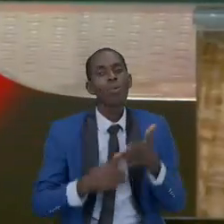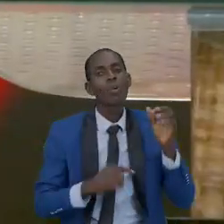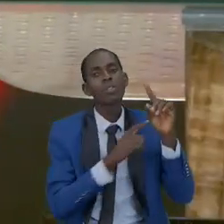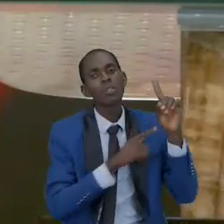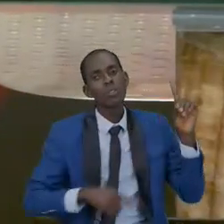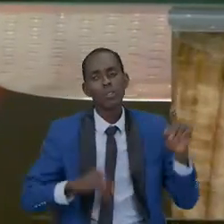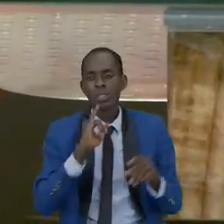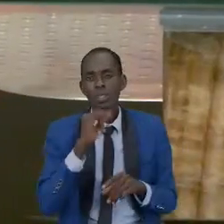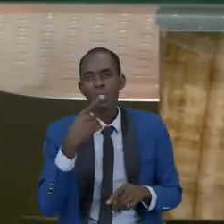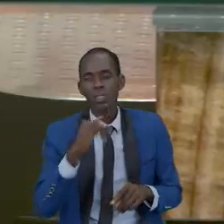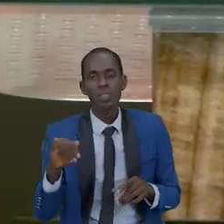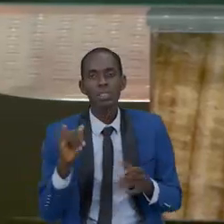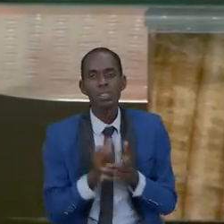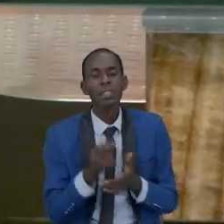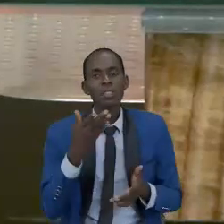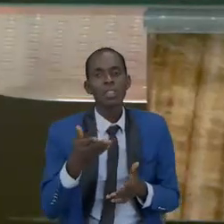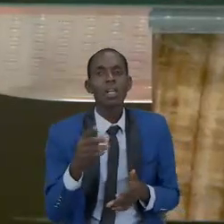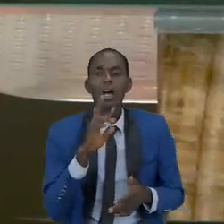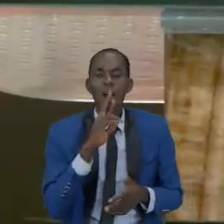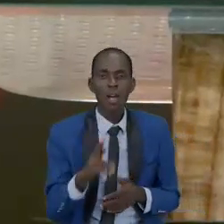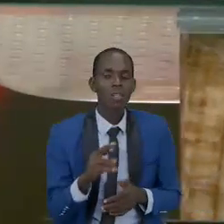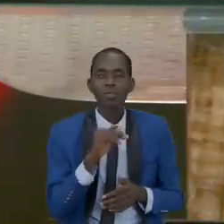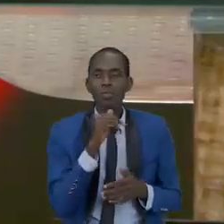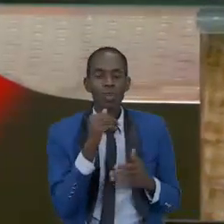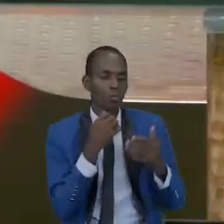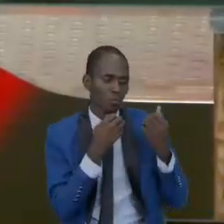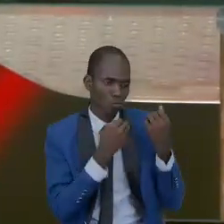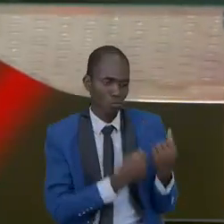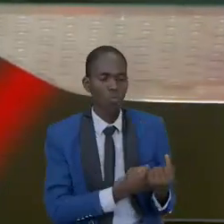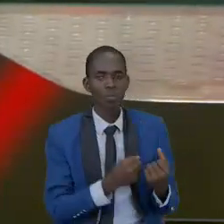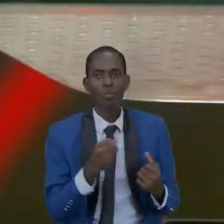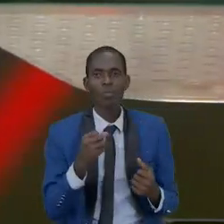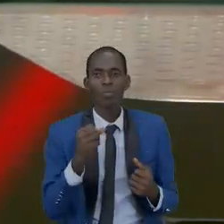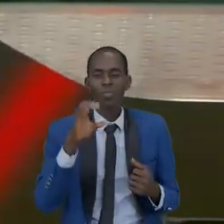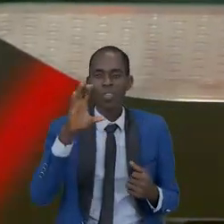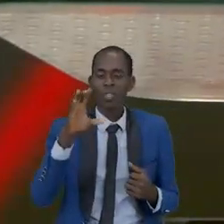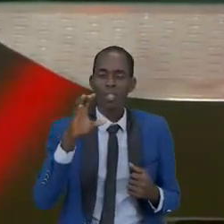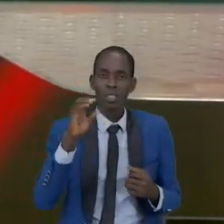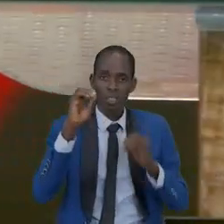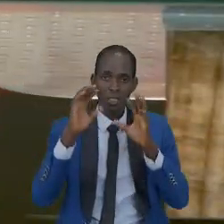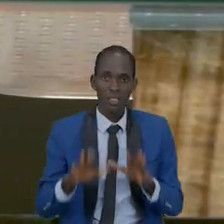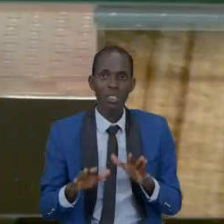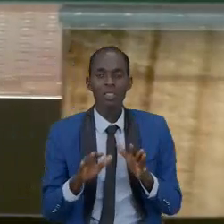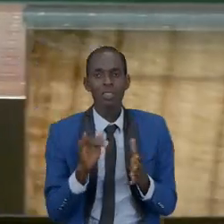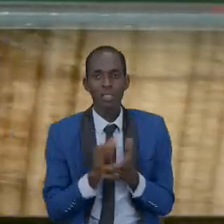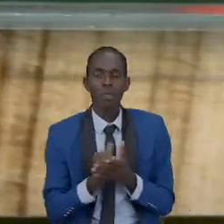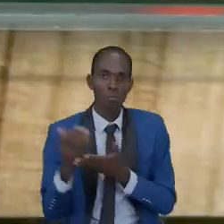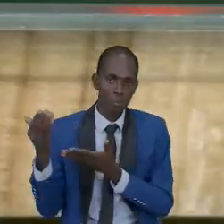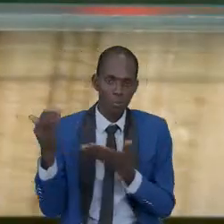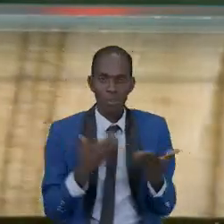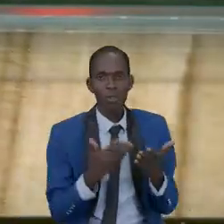that they are incorrigible teachers who breed lawlessness and lasciviousness. We're looking